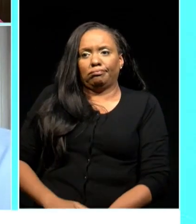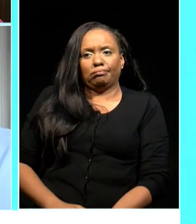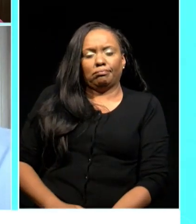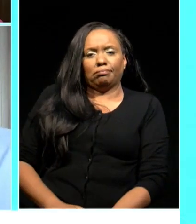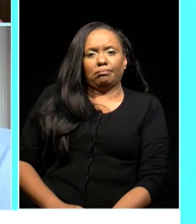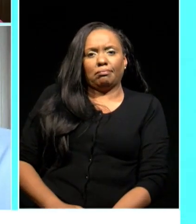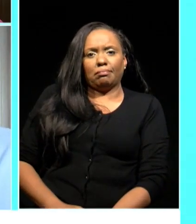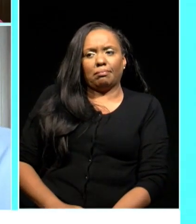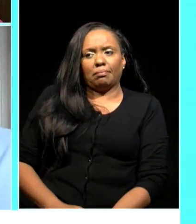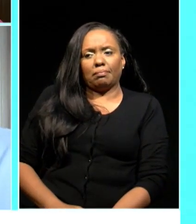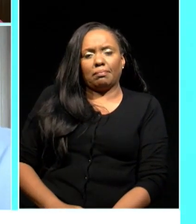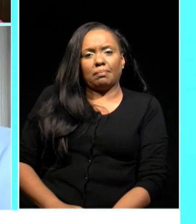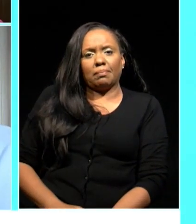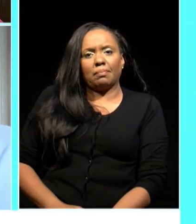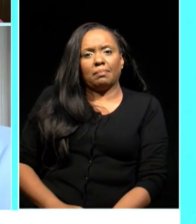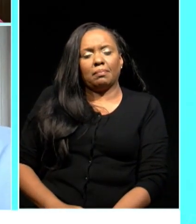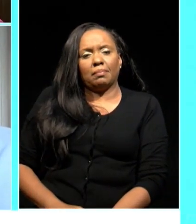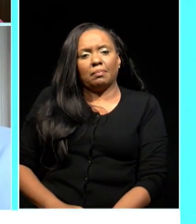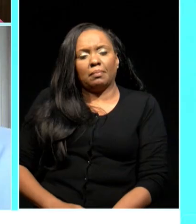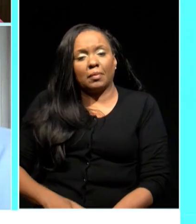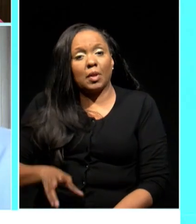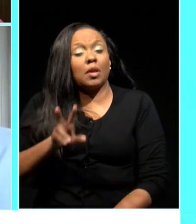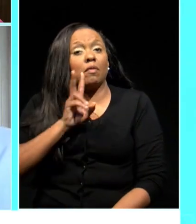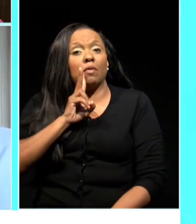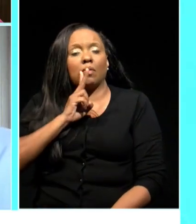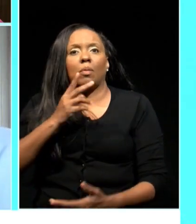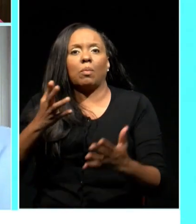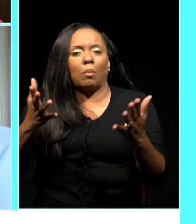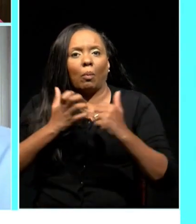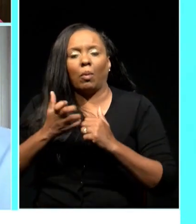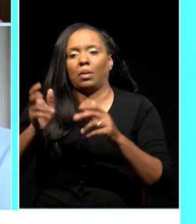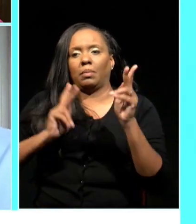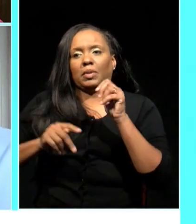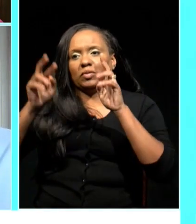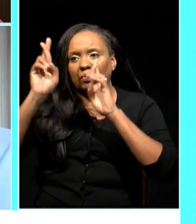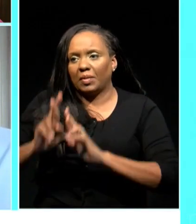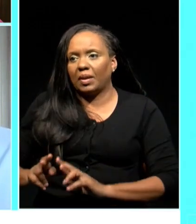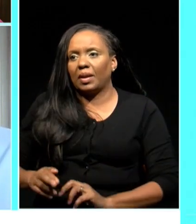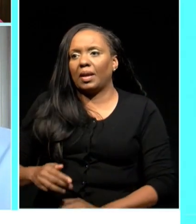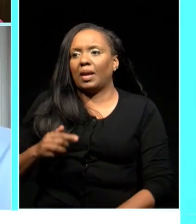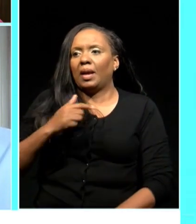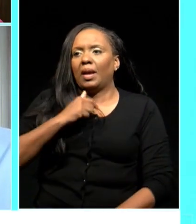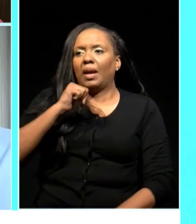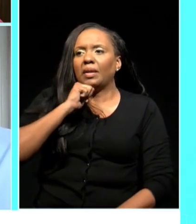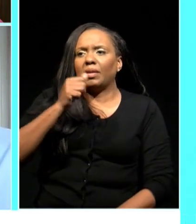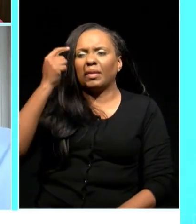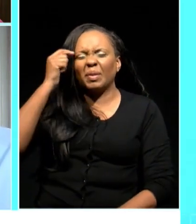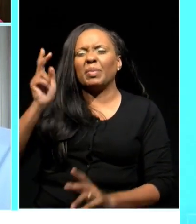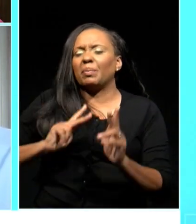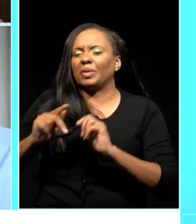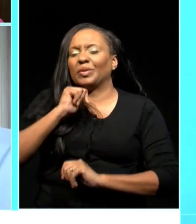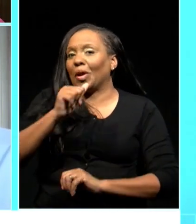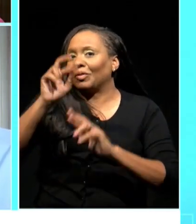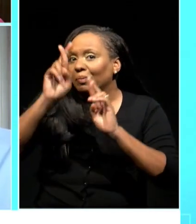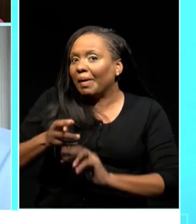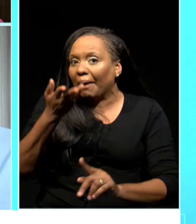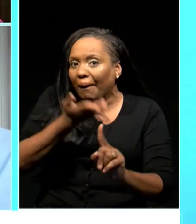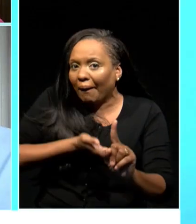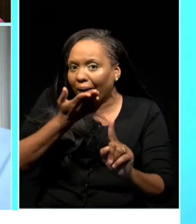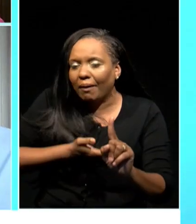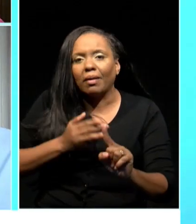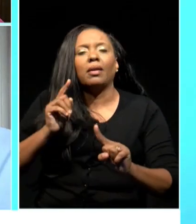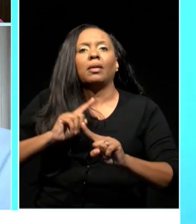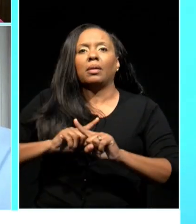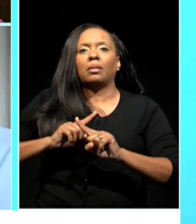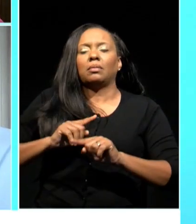in Miss De Pisa, she was seeking respect. I don't think she was disrespected to the extent that Frondell, or dismissed in the way